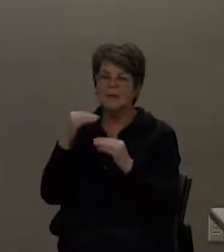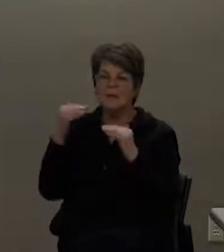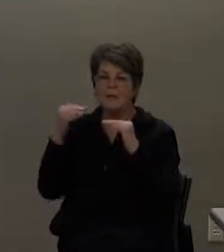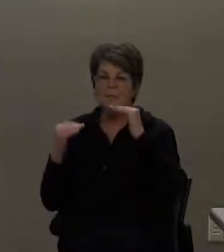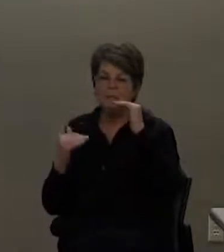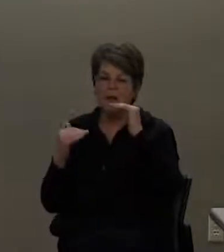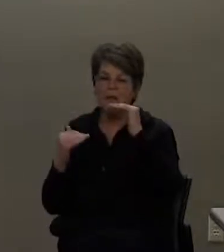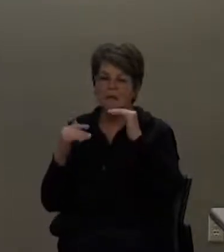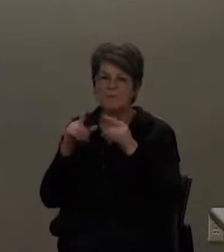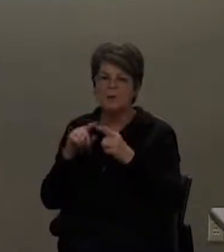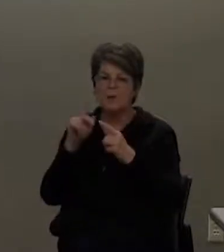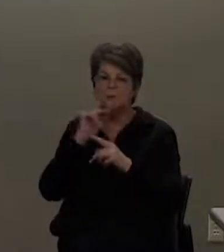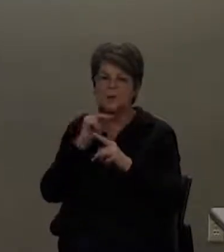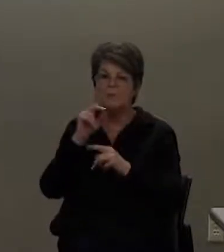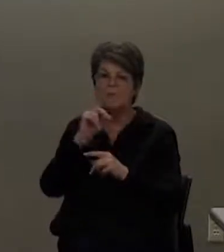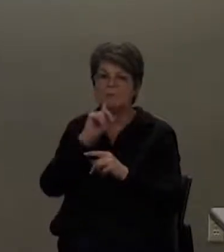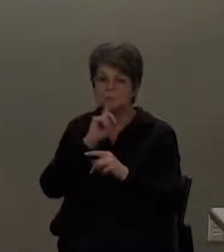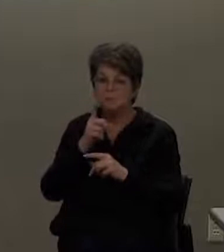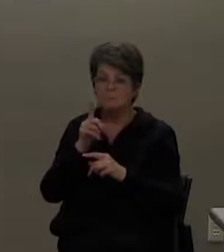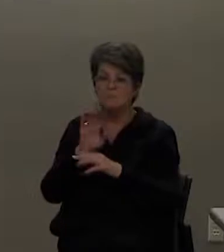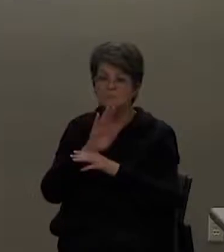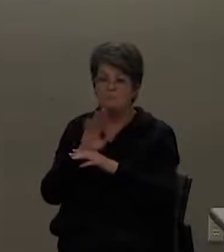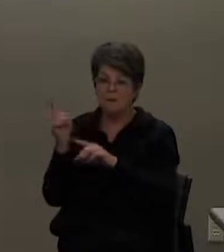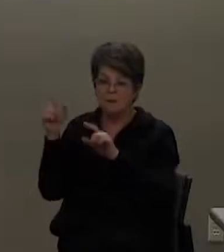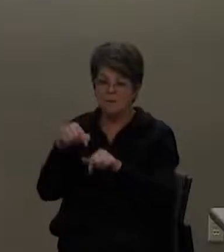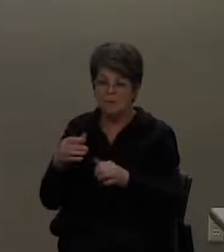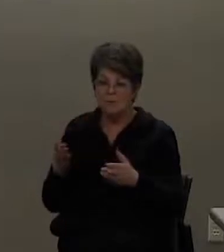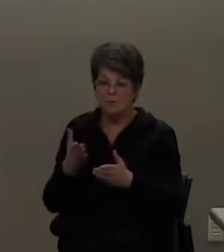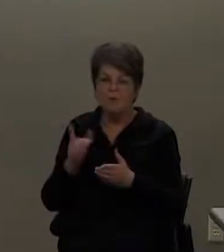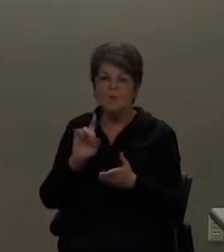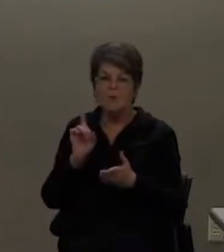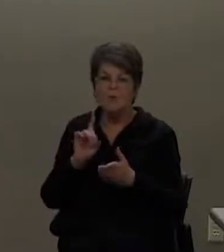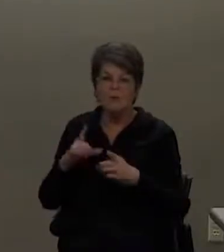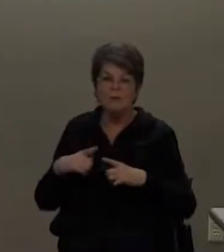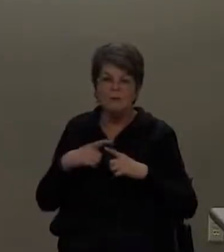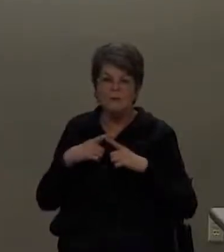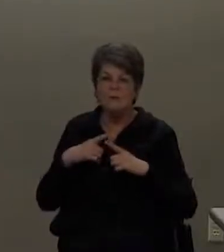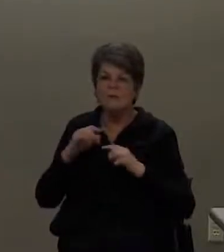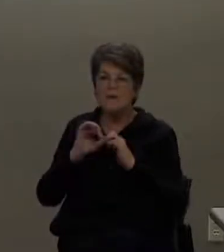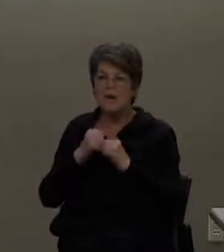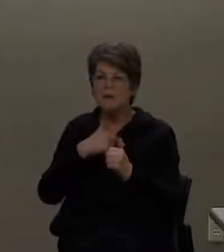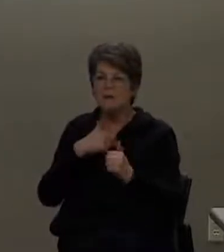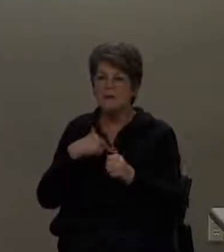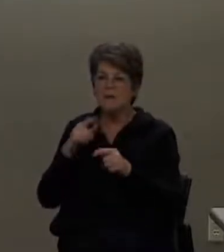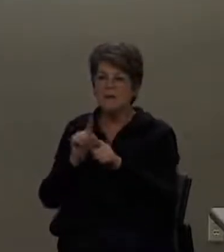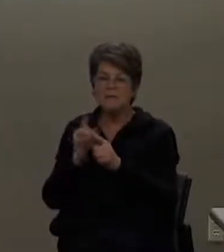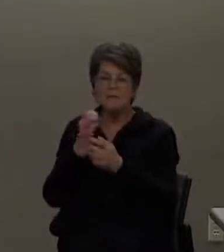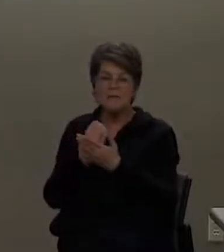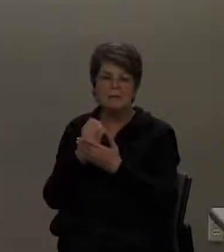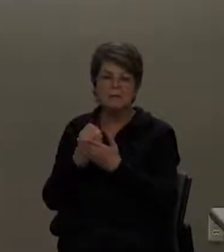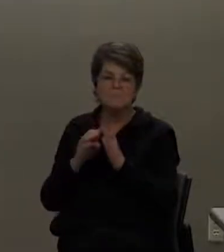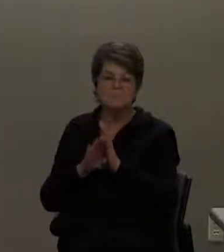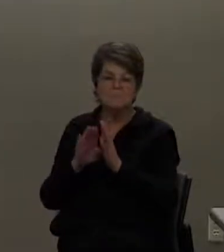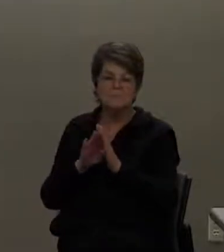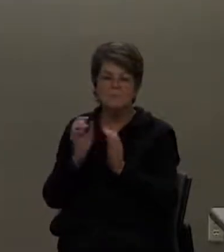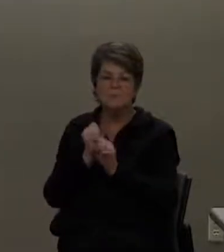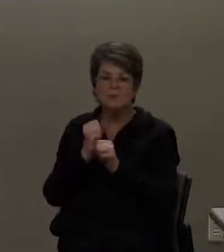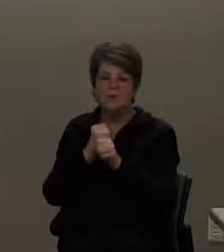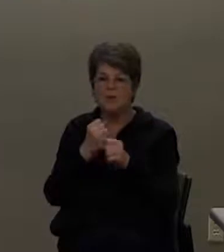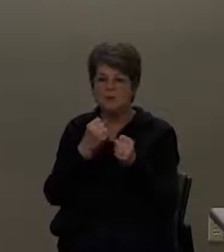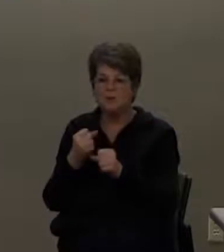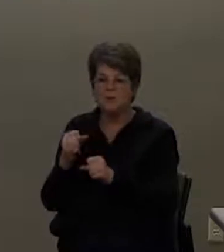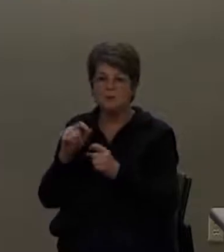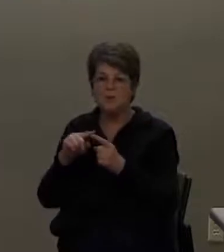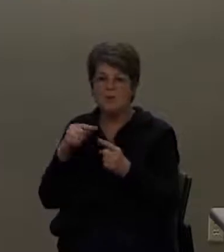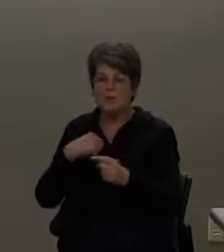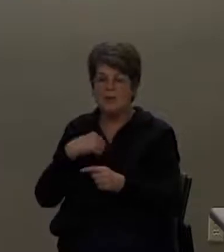imbalance in when people do come to this community, where they end up located? And how can we, as an economic development organization, create strategies? And for me,